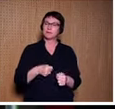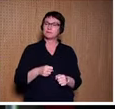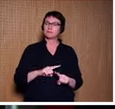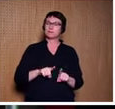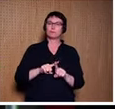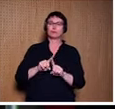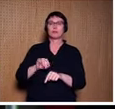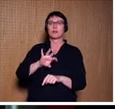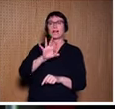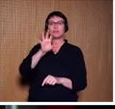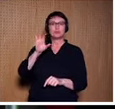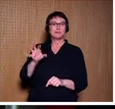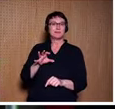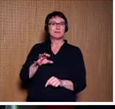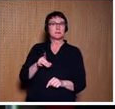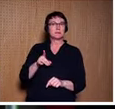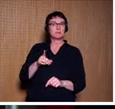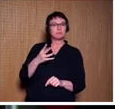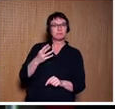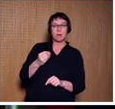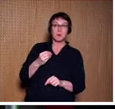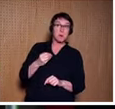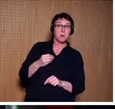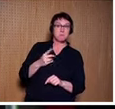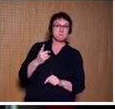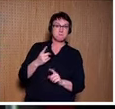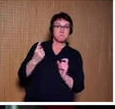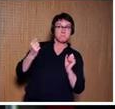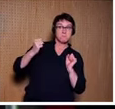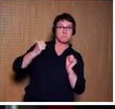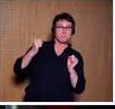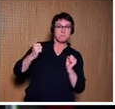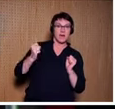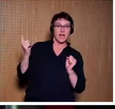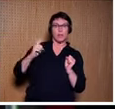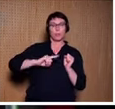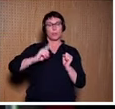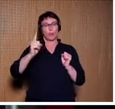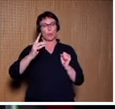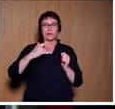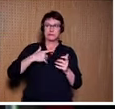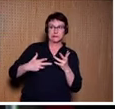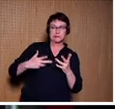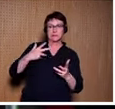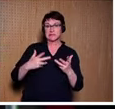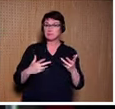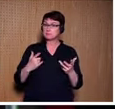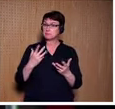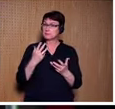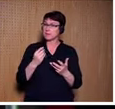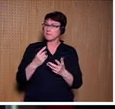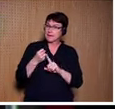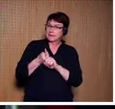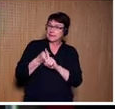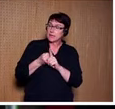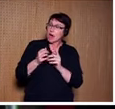have been taken away from us, or are nearly taken away from us, but are certainly not making any progress. And we most certainly need to